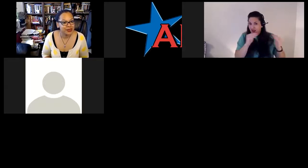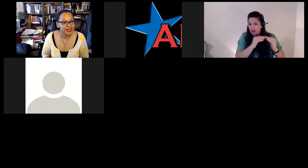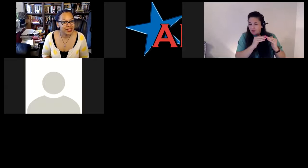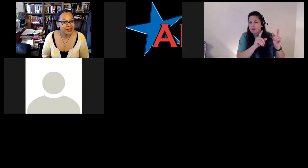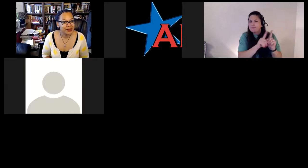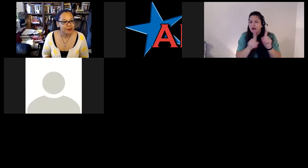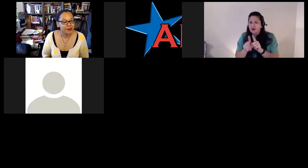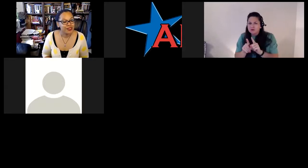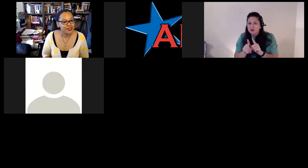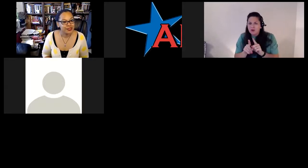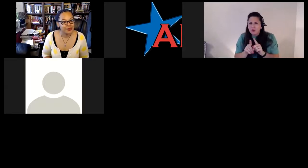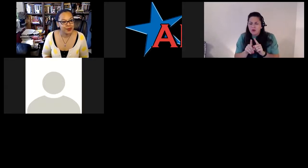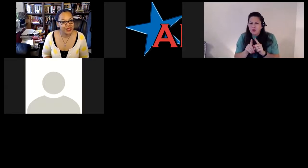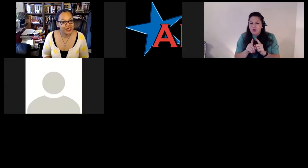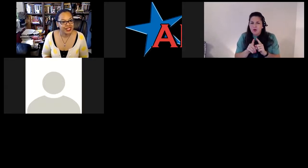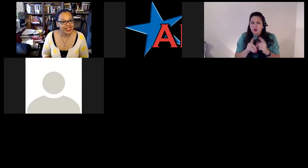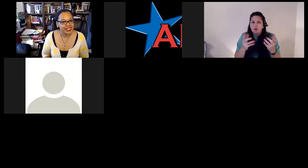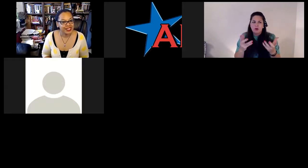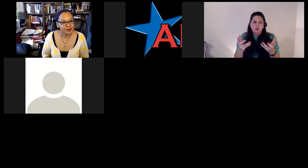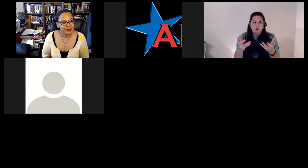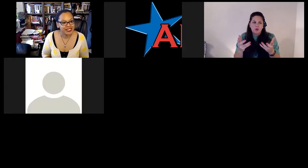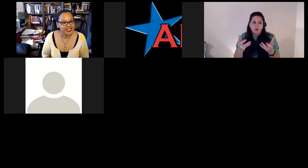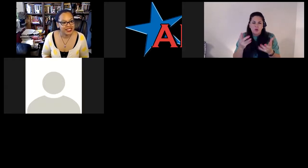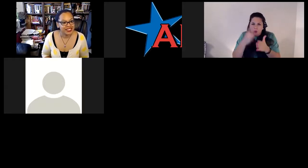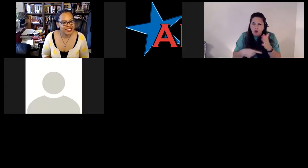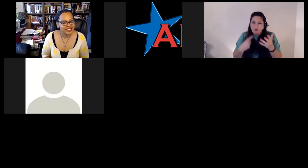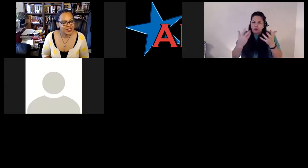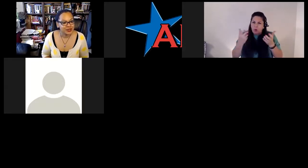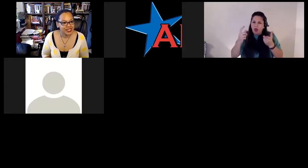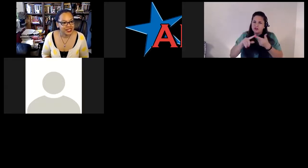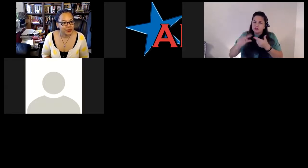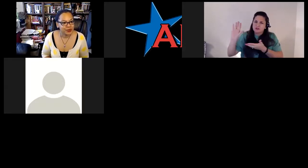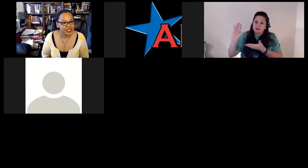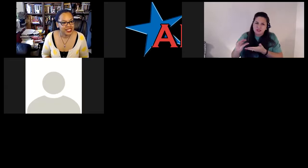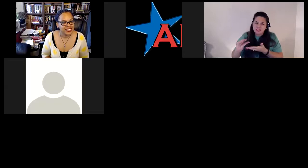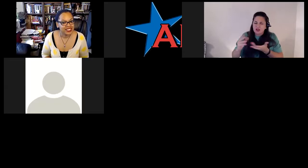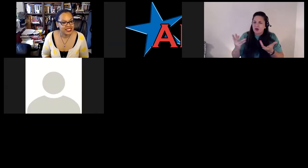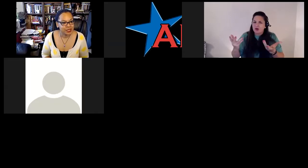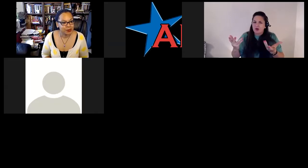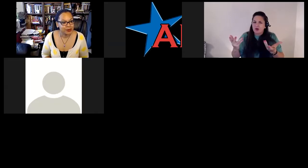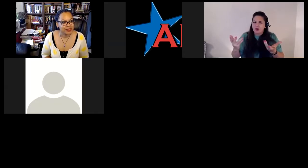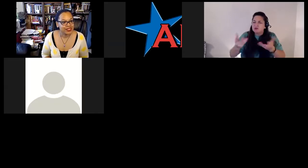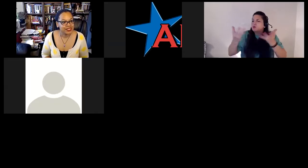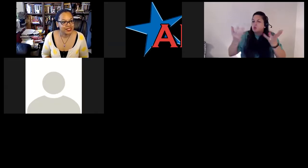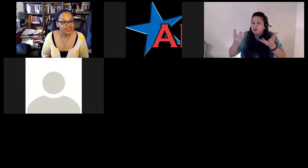to push away has been doing this really deep,